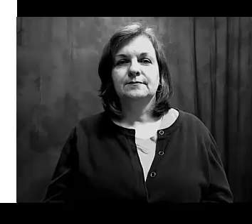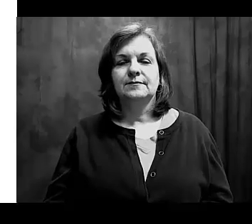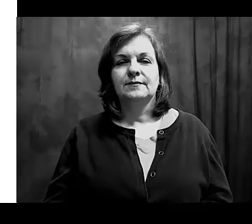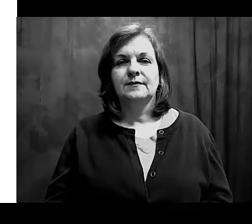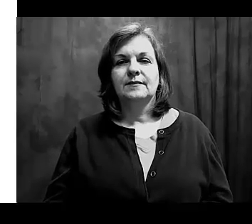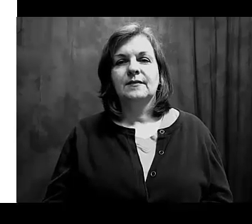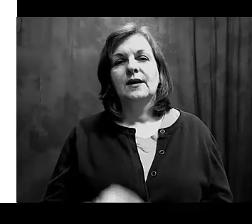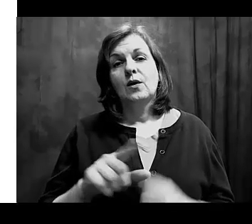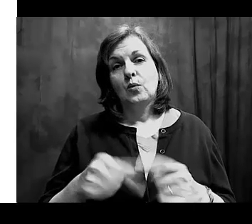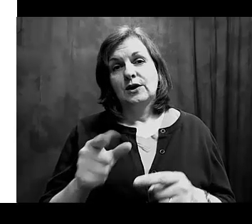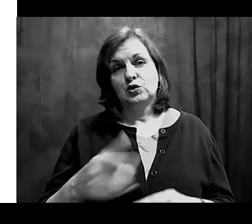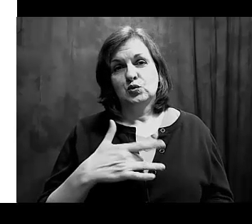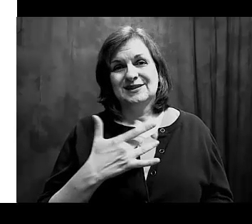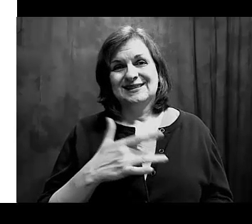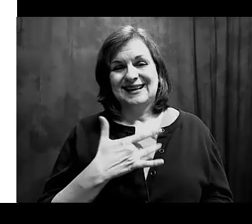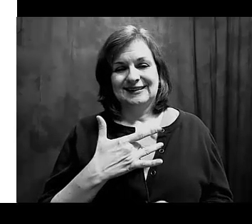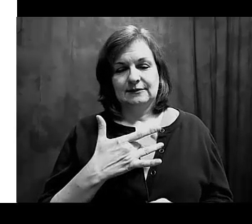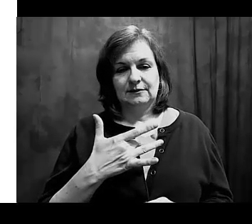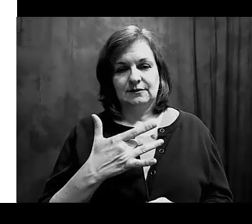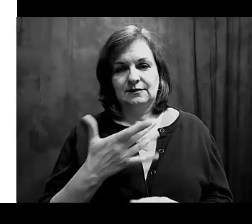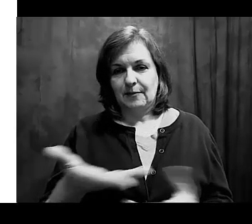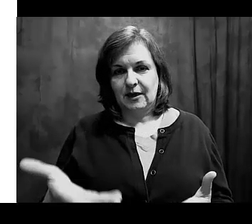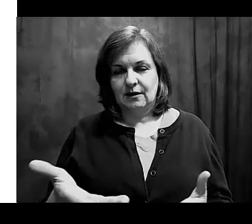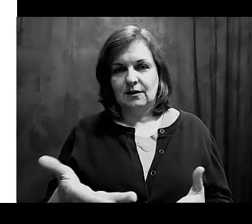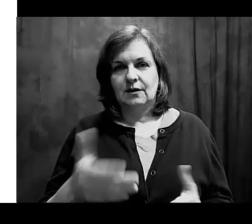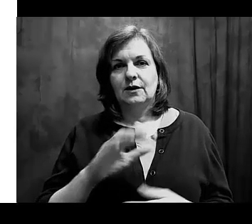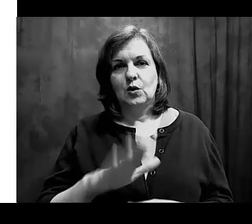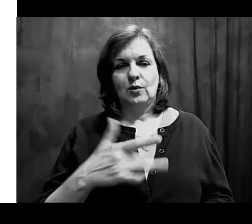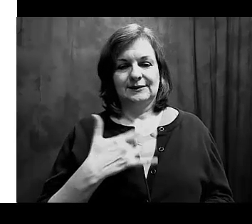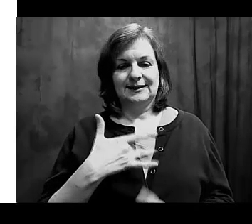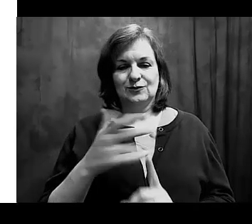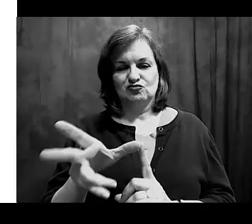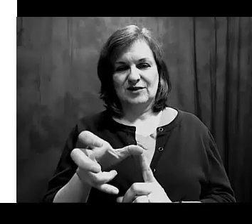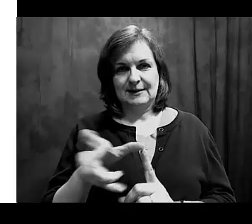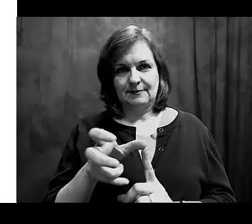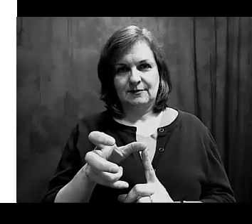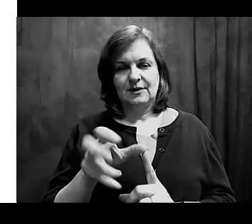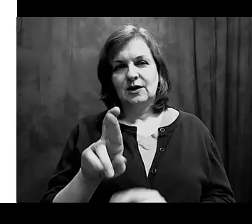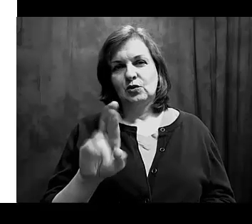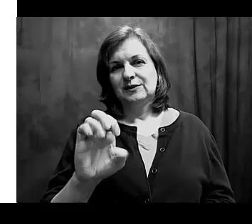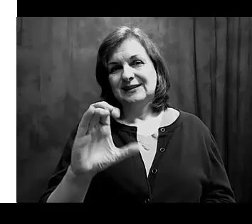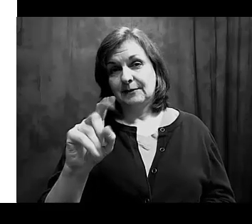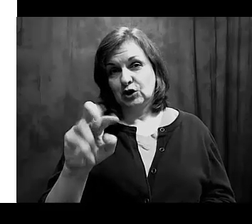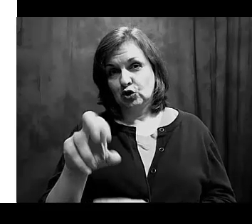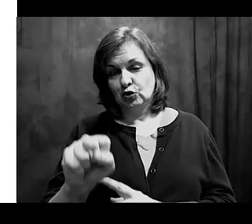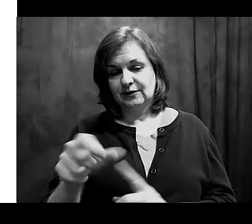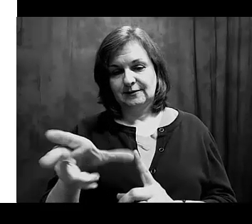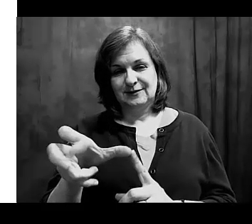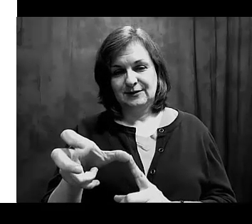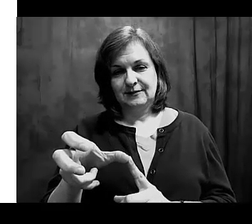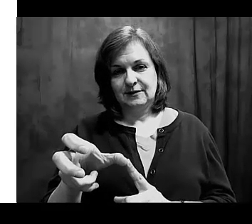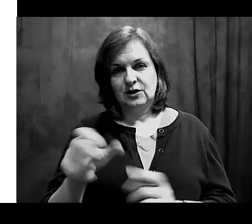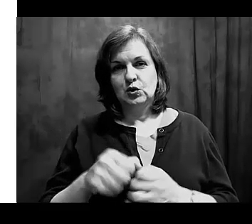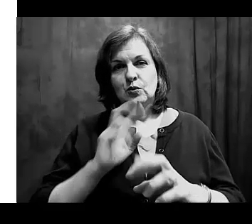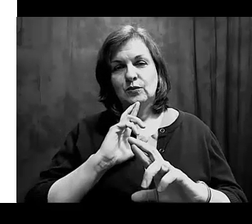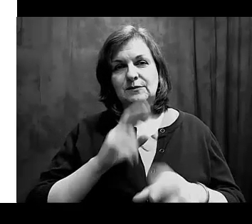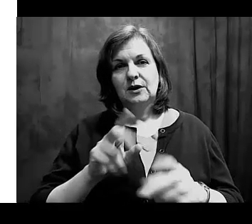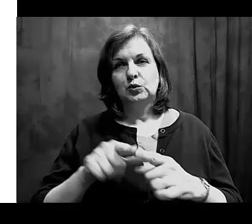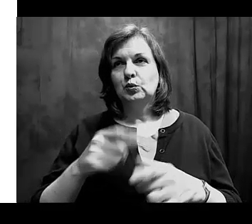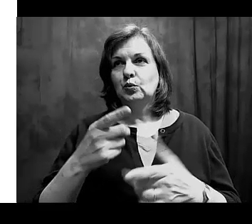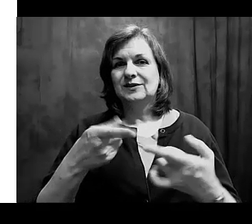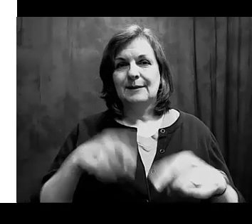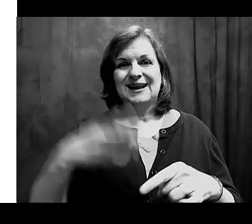generate electrochemical messages in response to that particular stimulus. So when we look at sensory